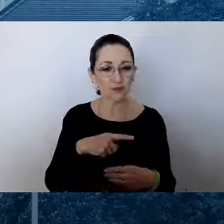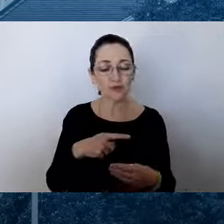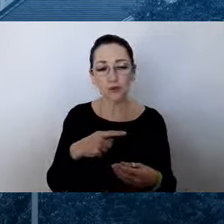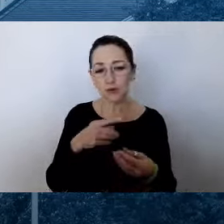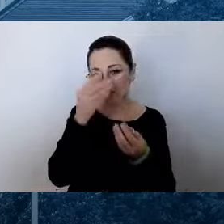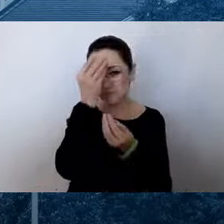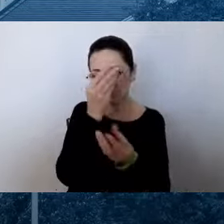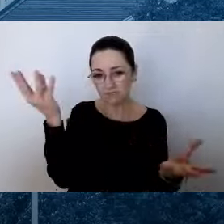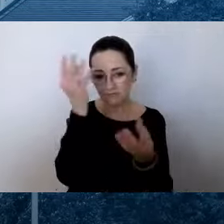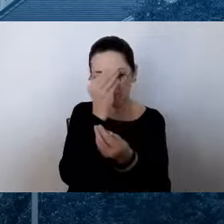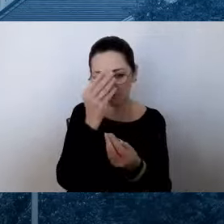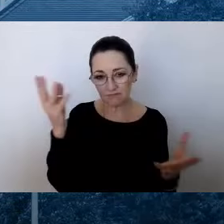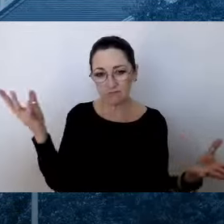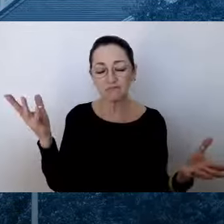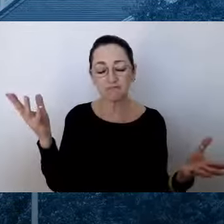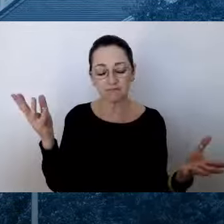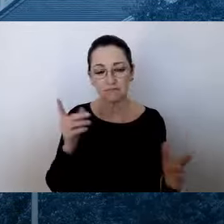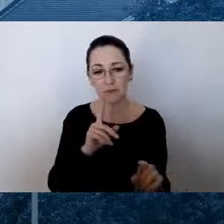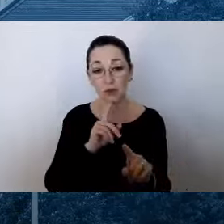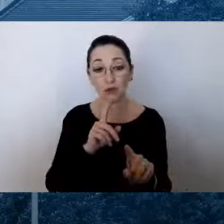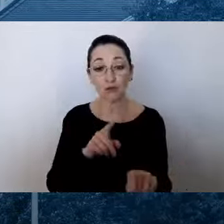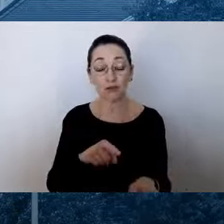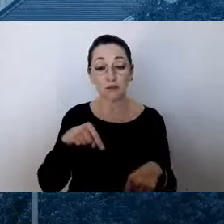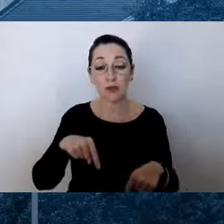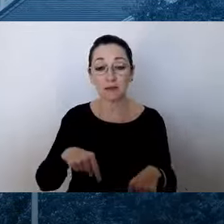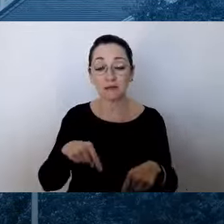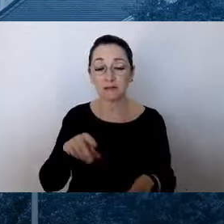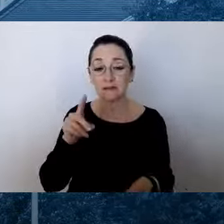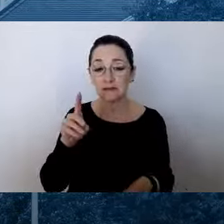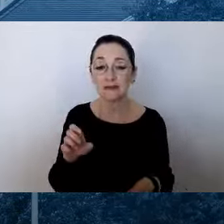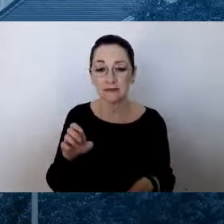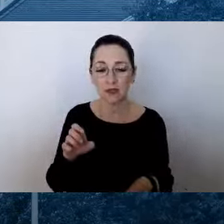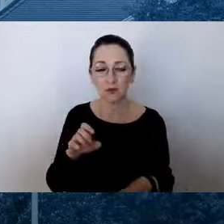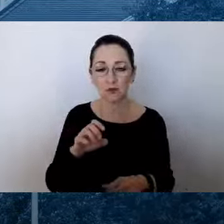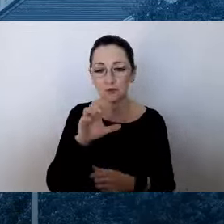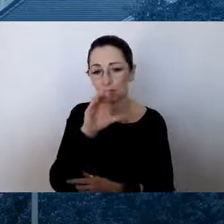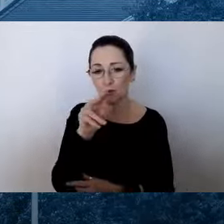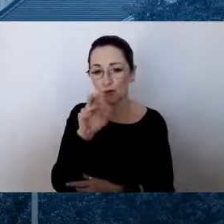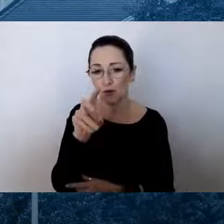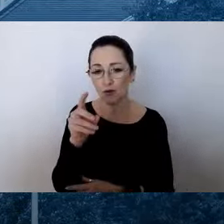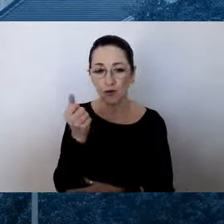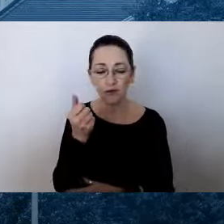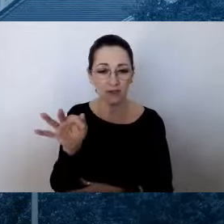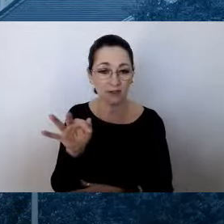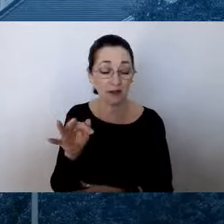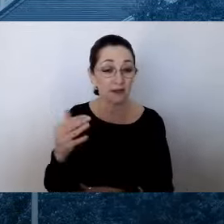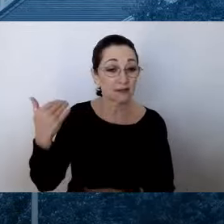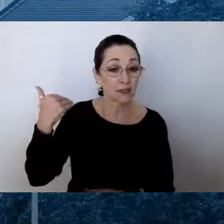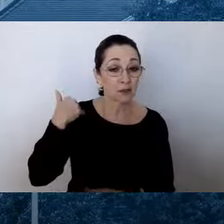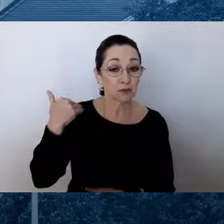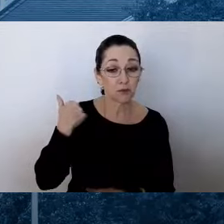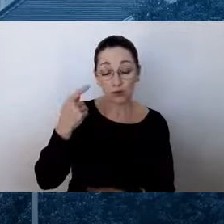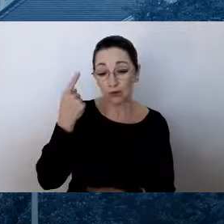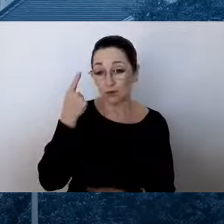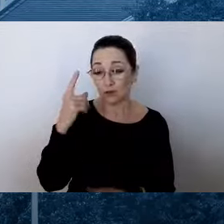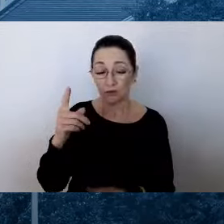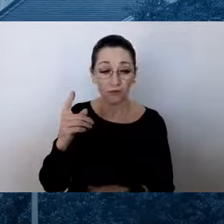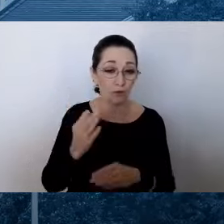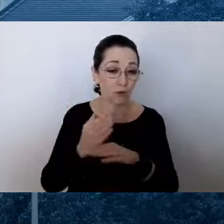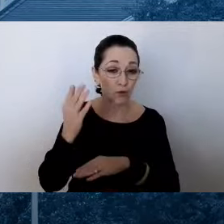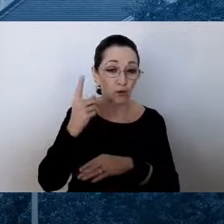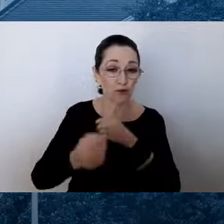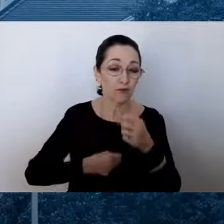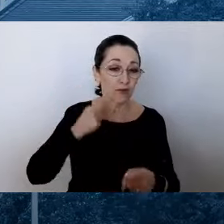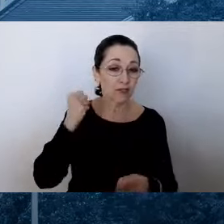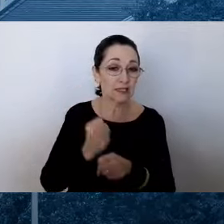update on Delaware's response to COVID-19. We did these press conferences on a weekly basis for, gosh, the better part of